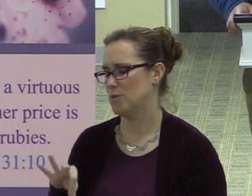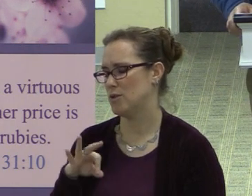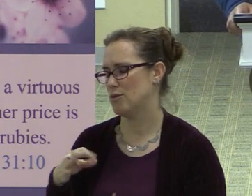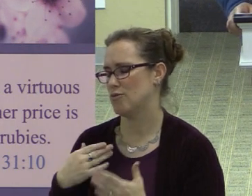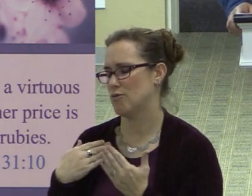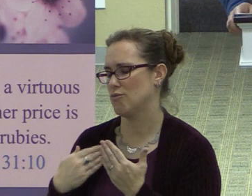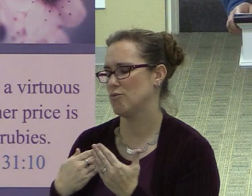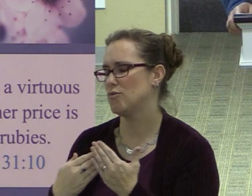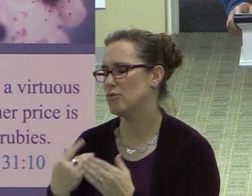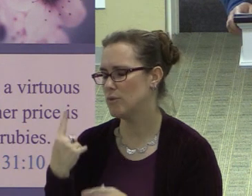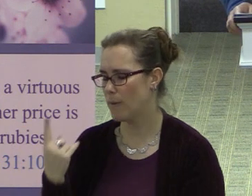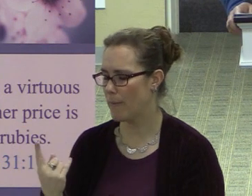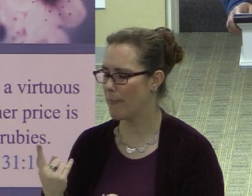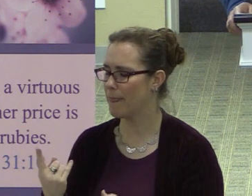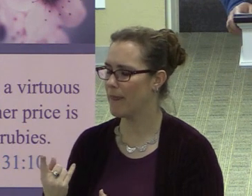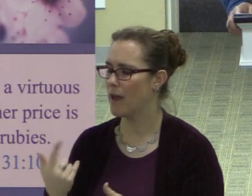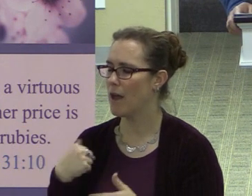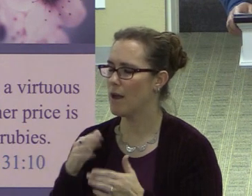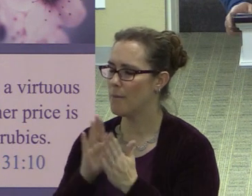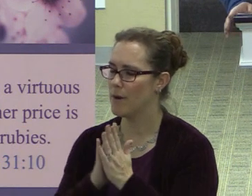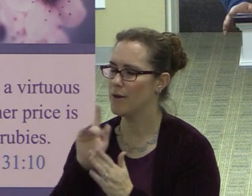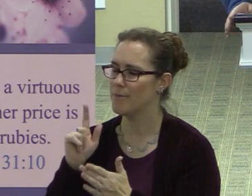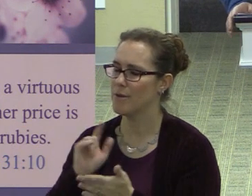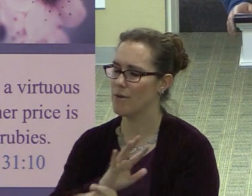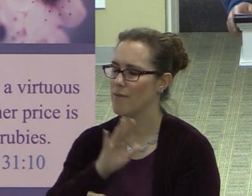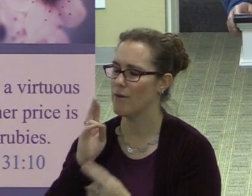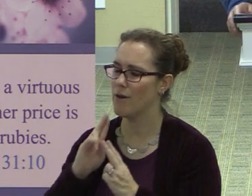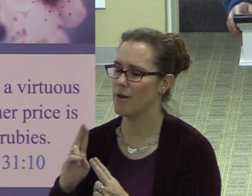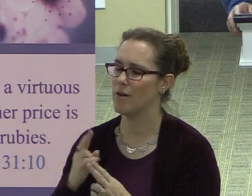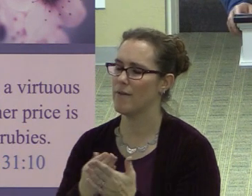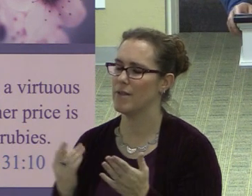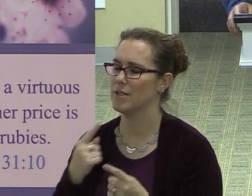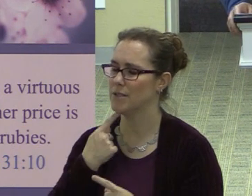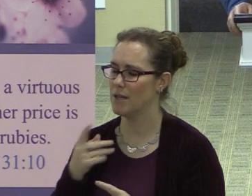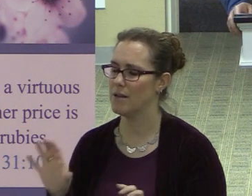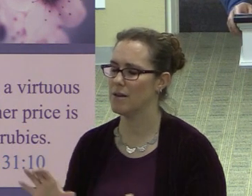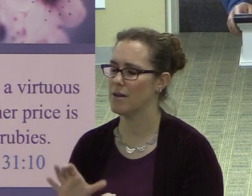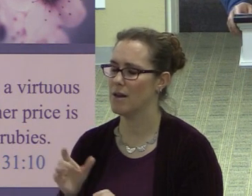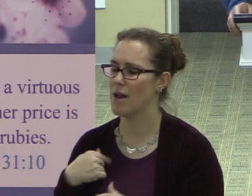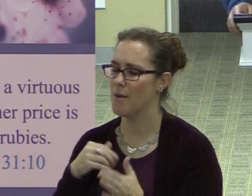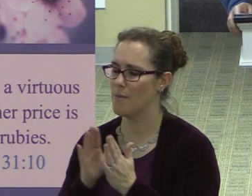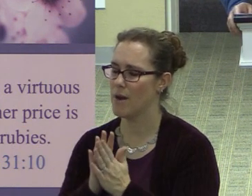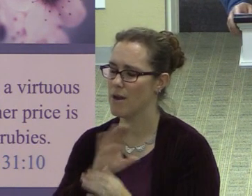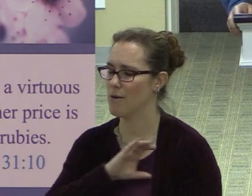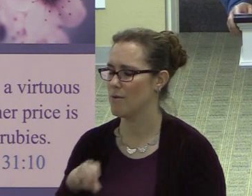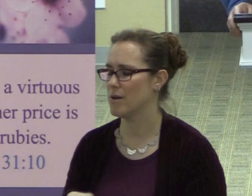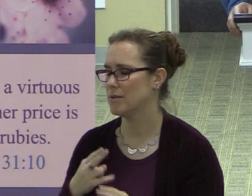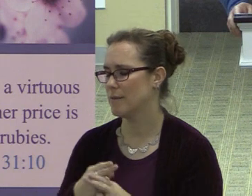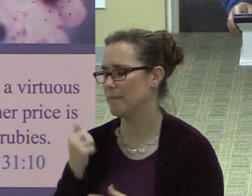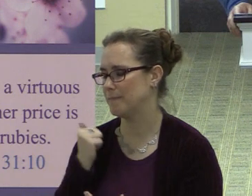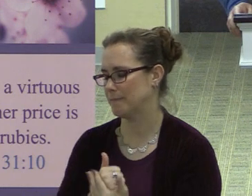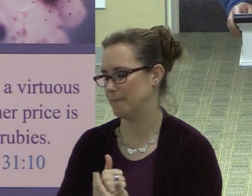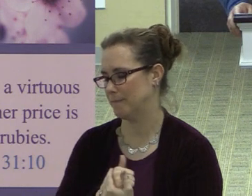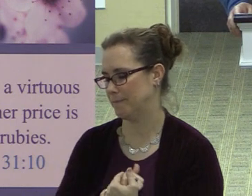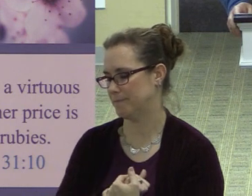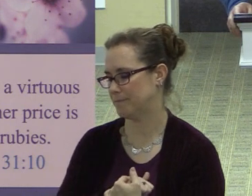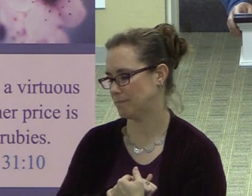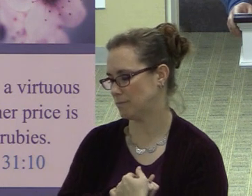I pray that you'd be glorified and honored in all that's said and done. Lord, I pray this in Christ's name. Amen.